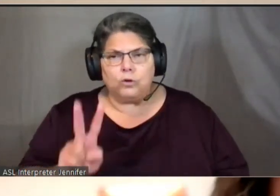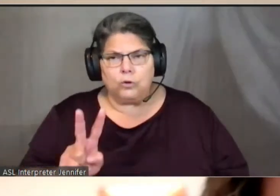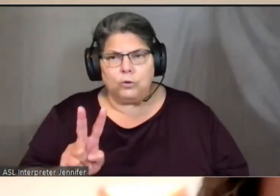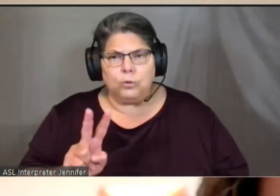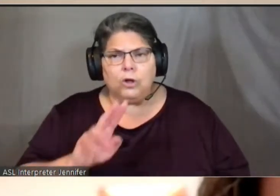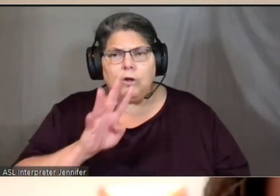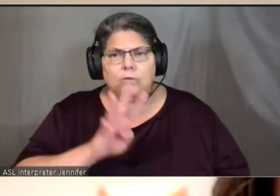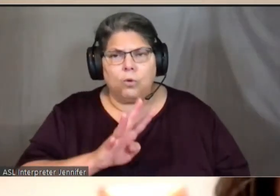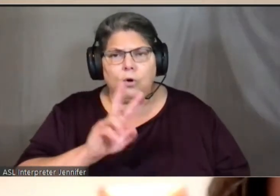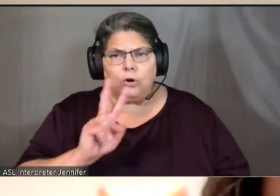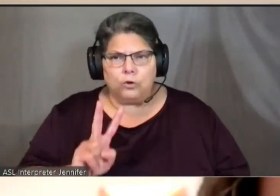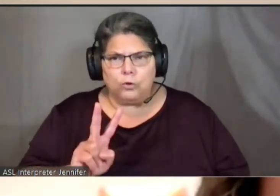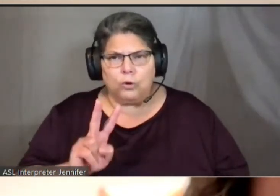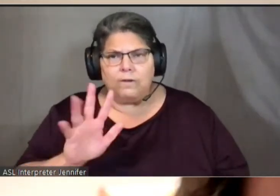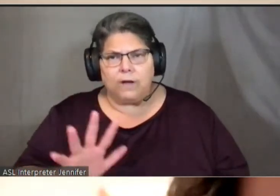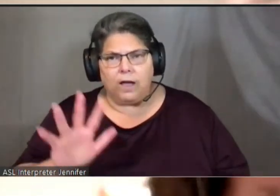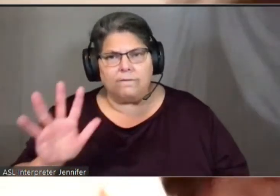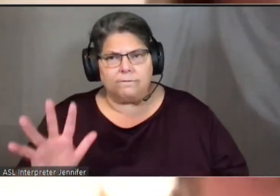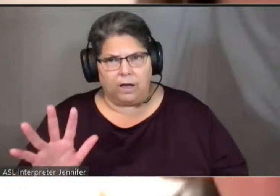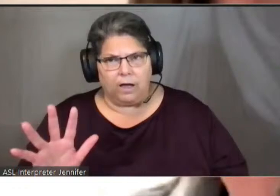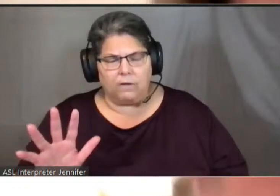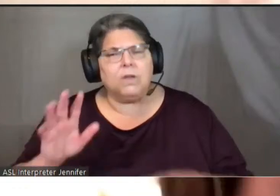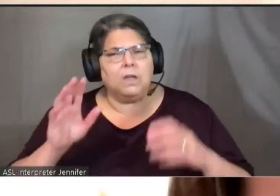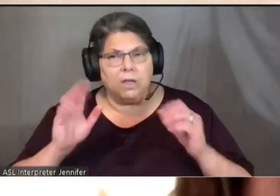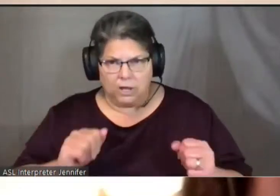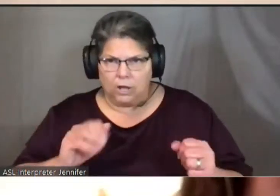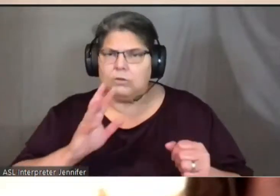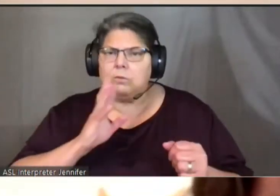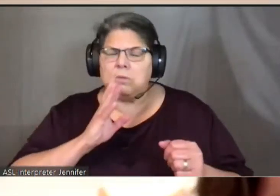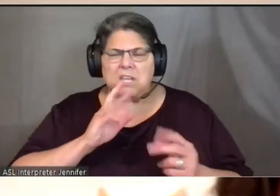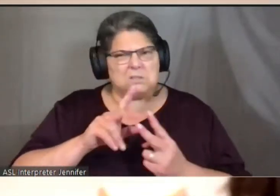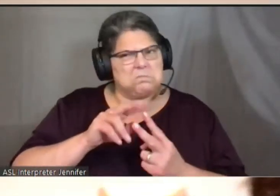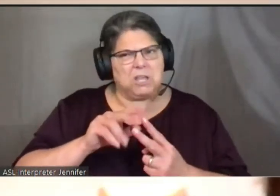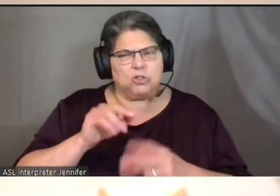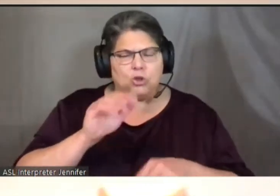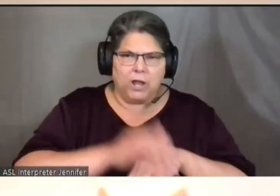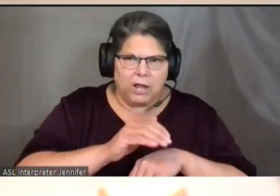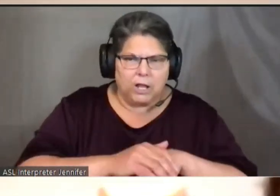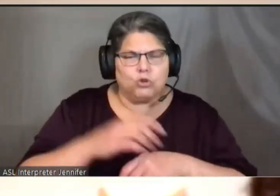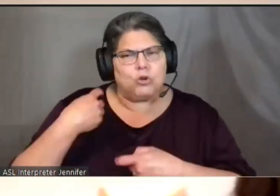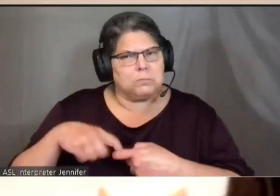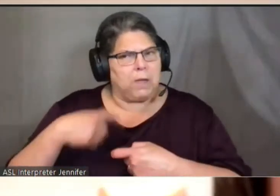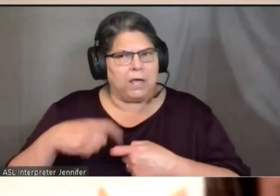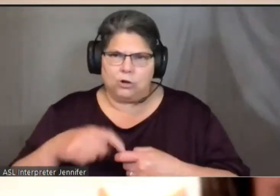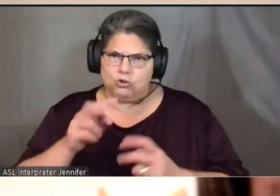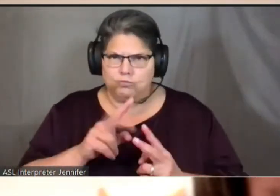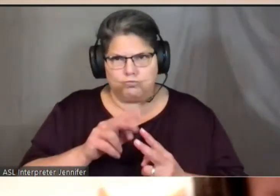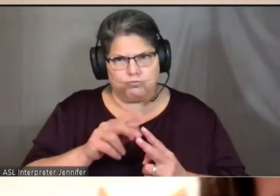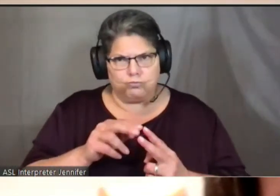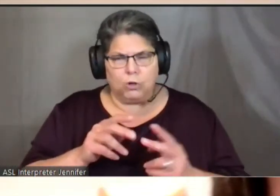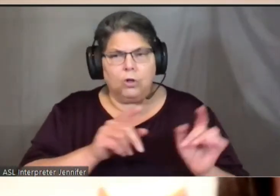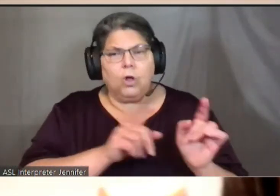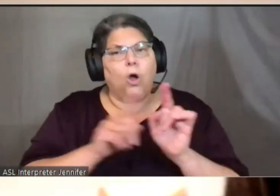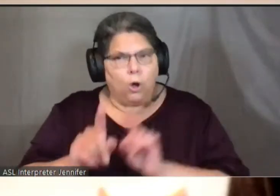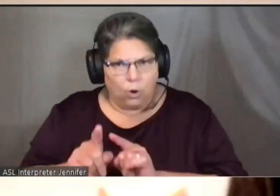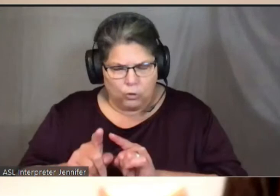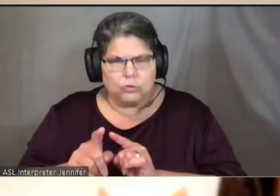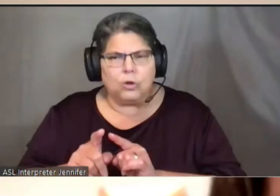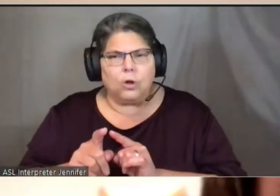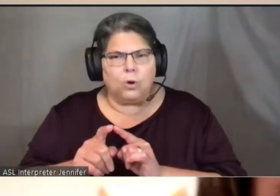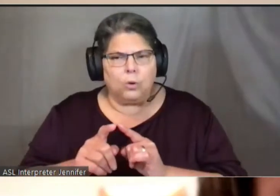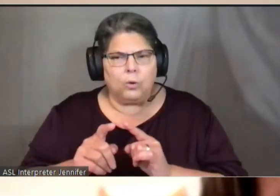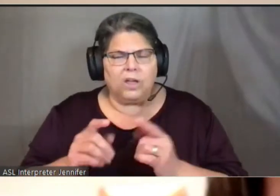833-422-4255, and this is available in English and Spanish. Also in English and Spanish, services are available